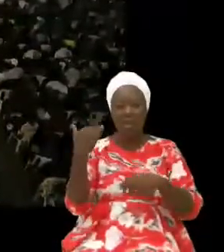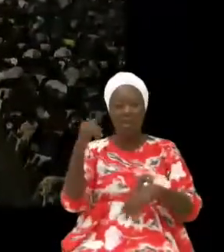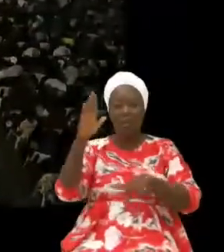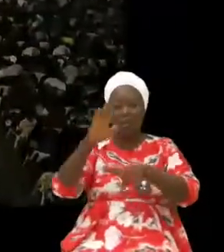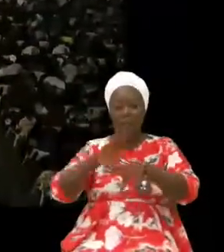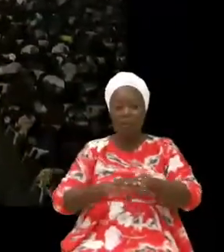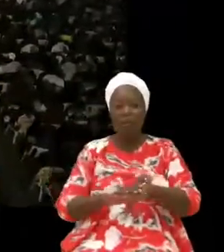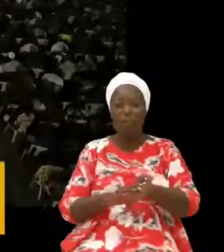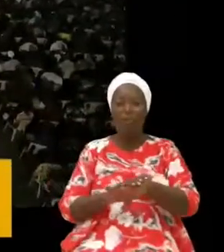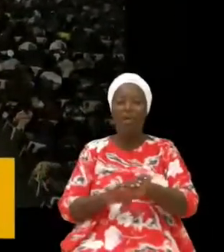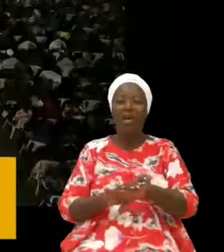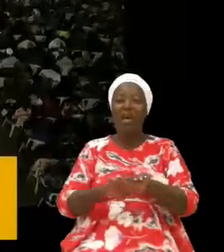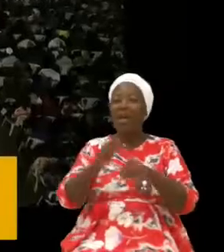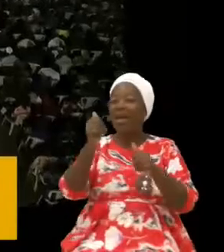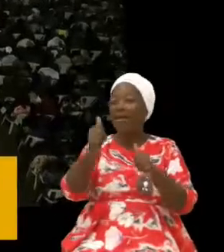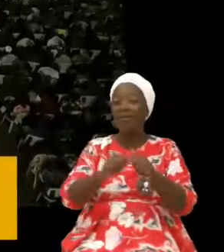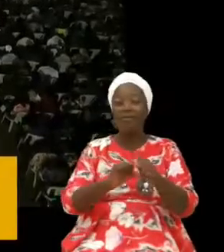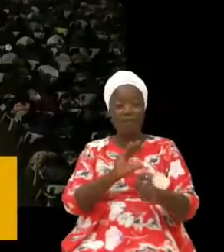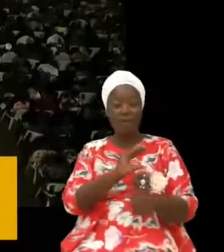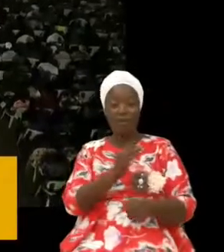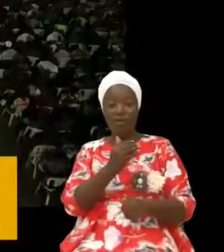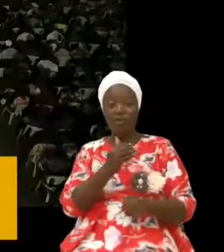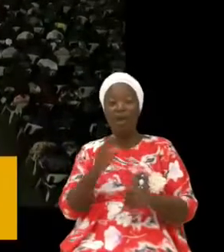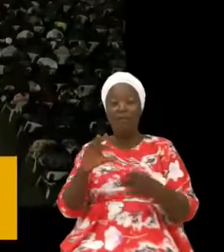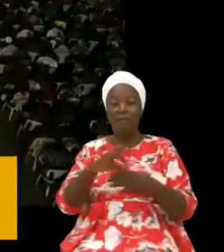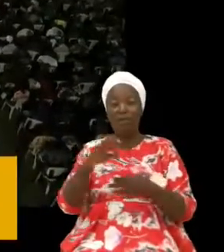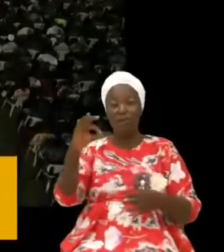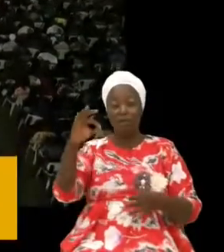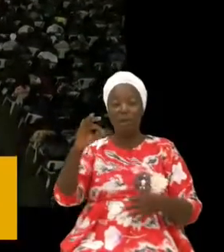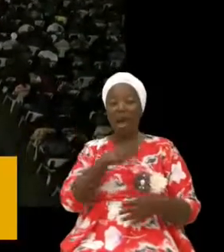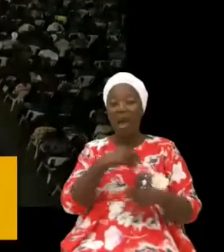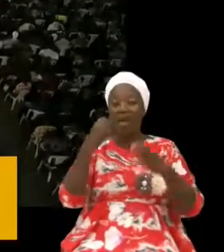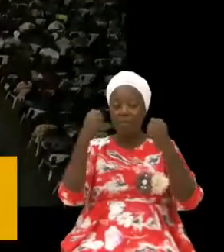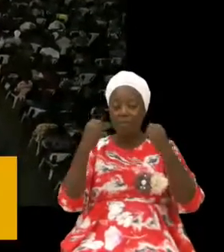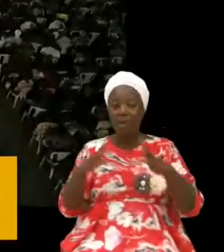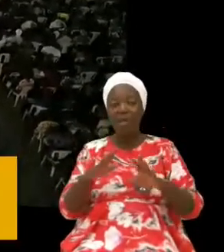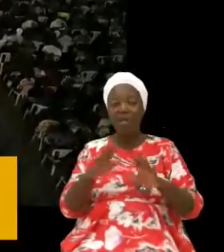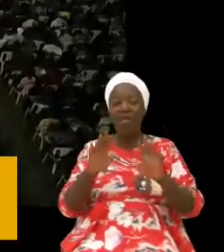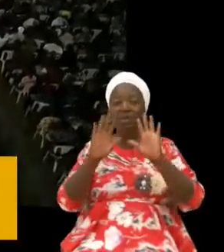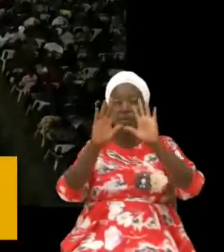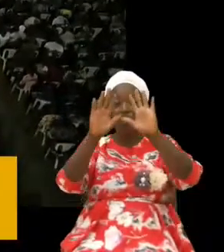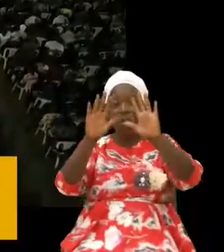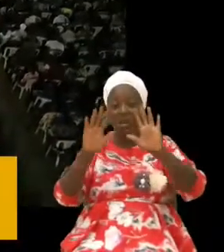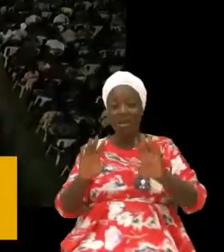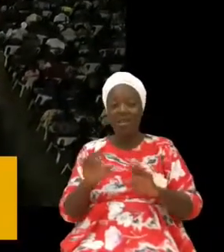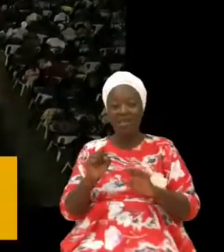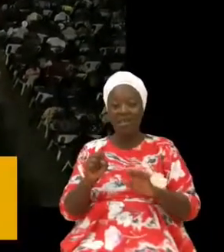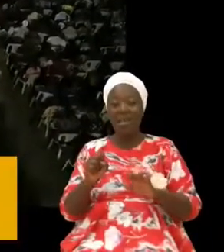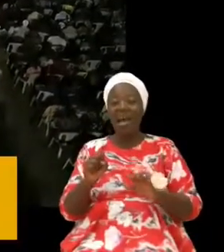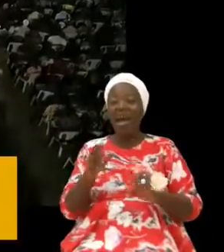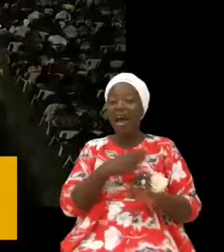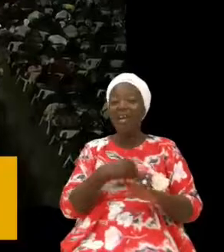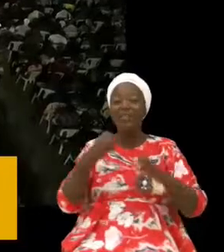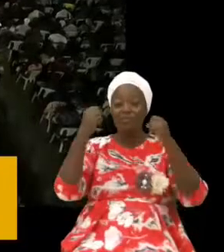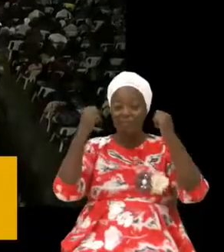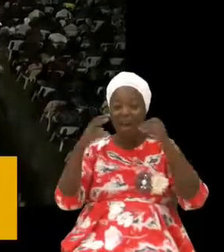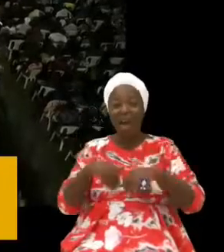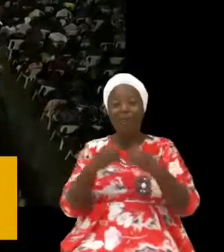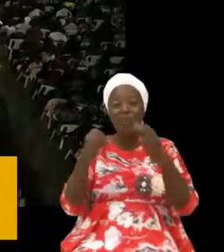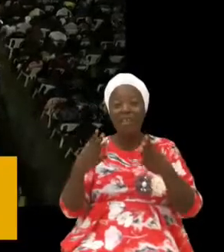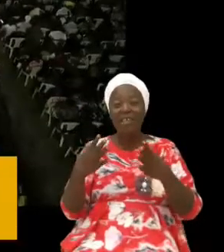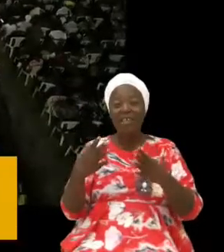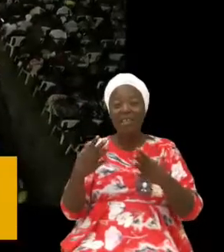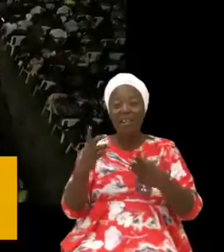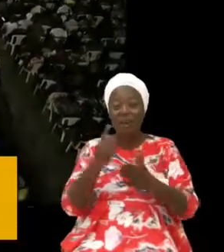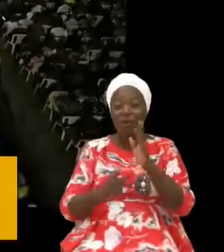verse 43, and fear came upon every soul, and many wonders. How